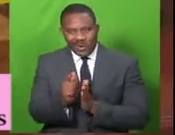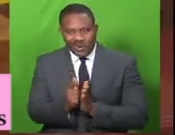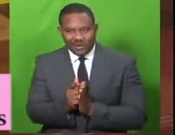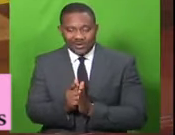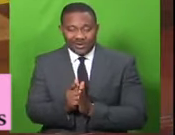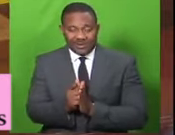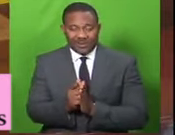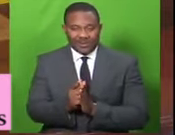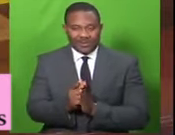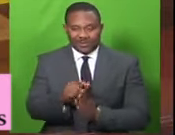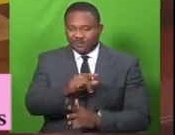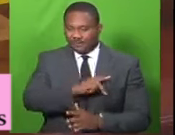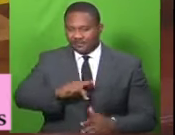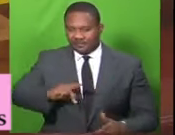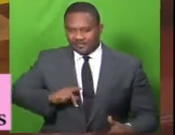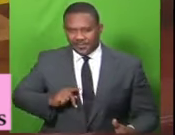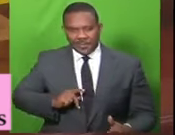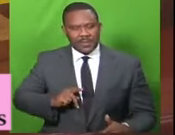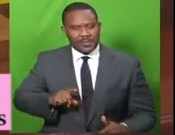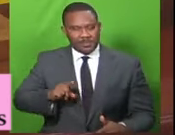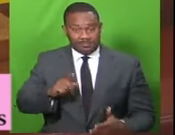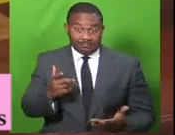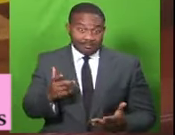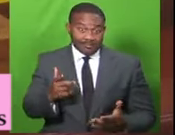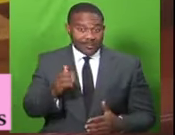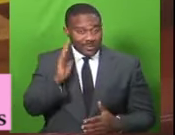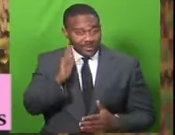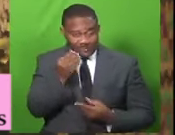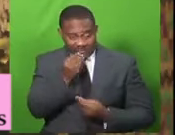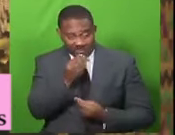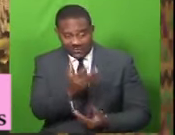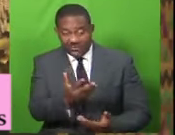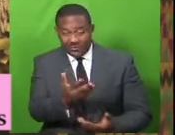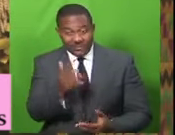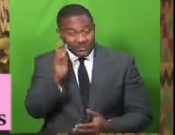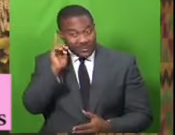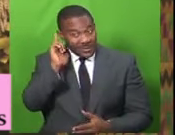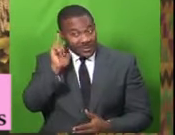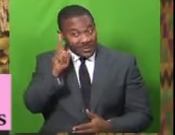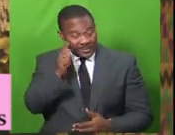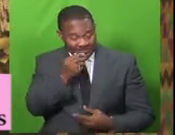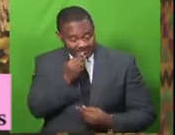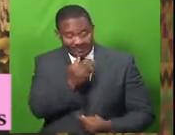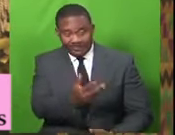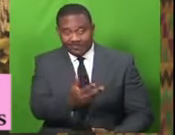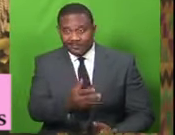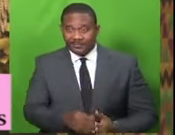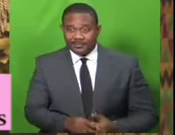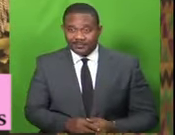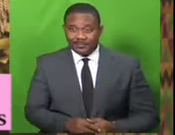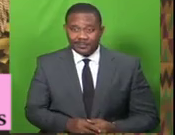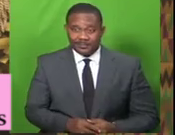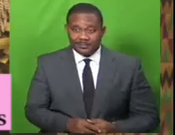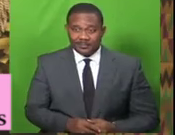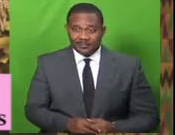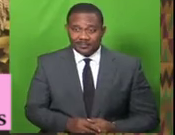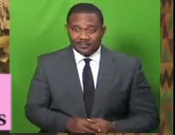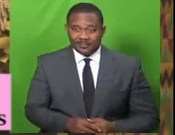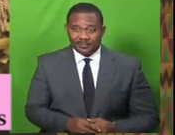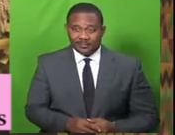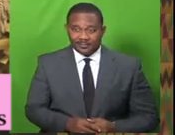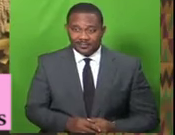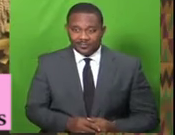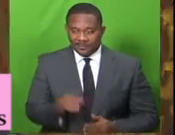a formal communication will be forwarded to His Excellency the President after the House